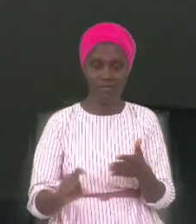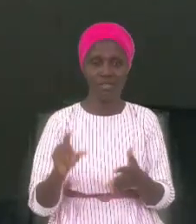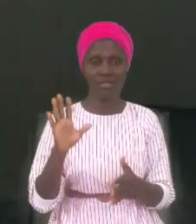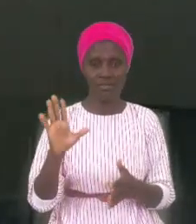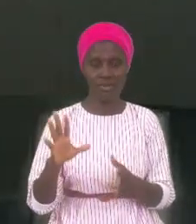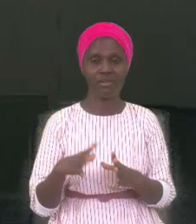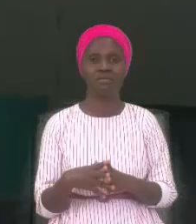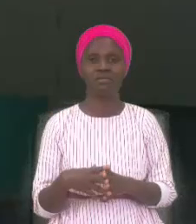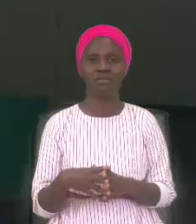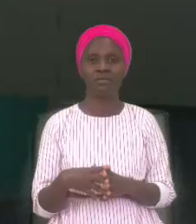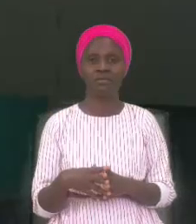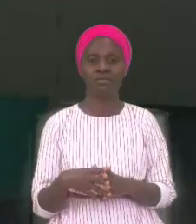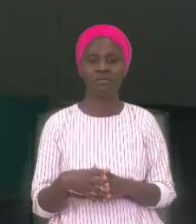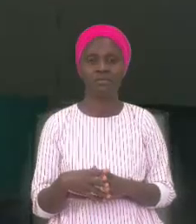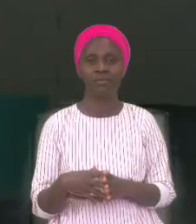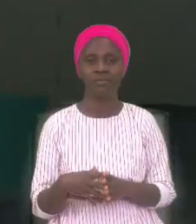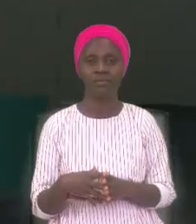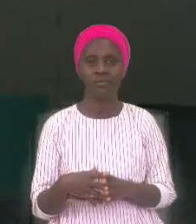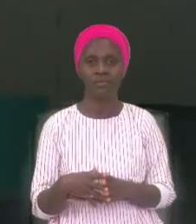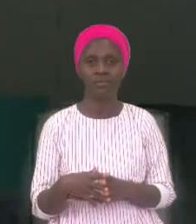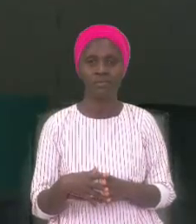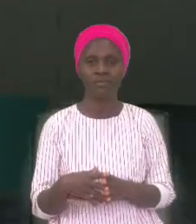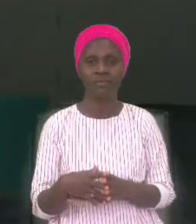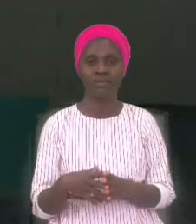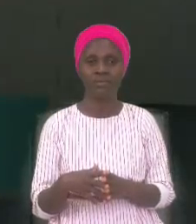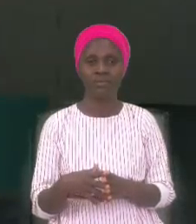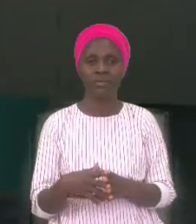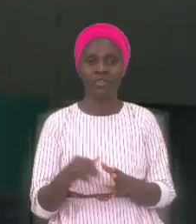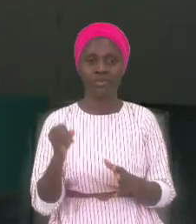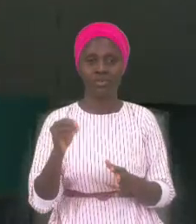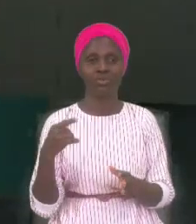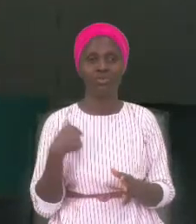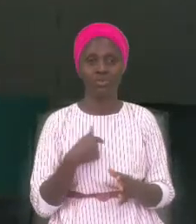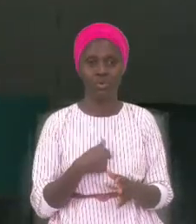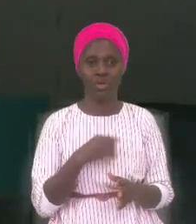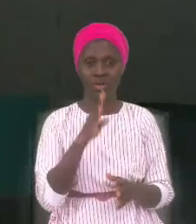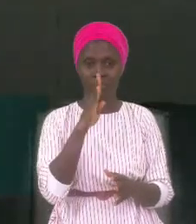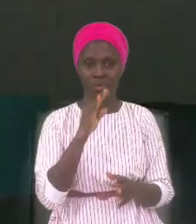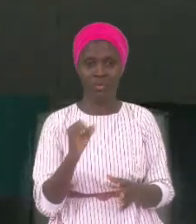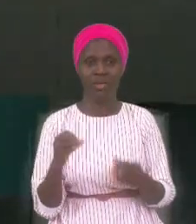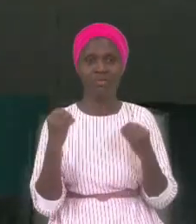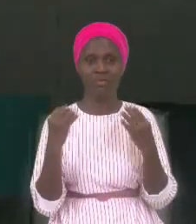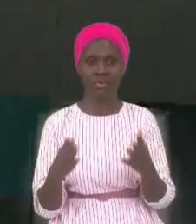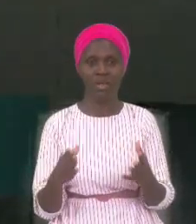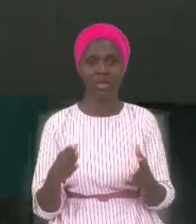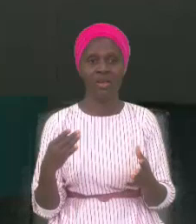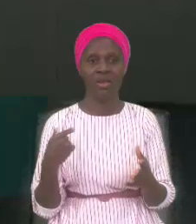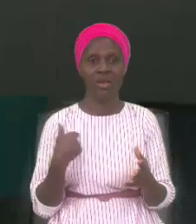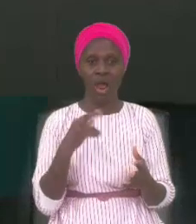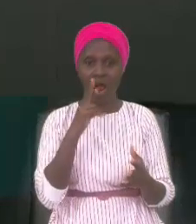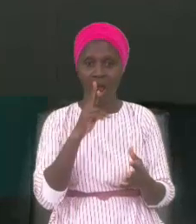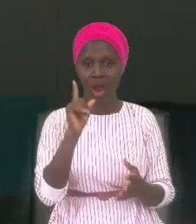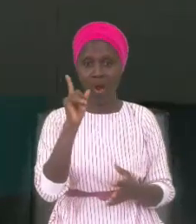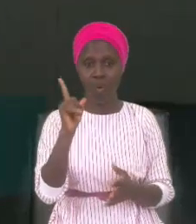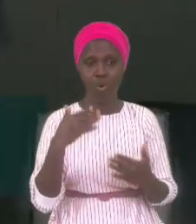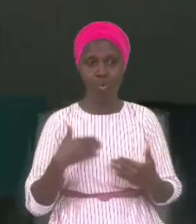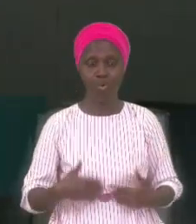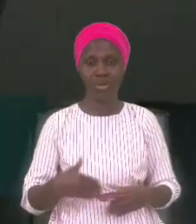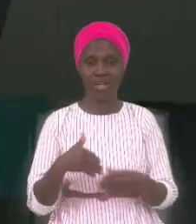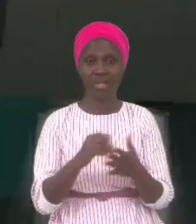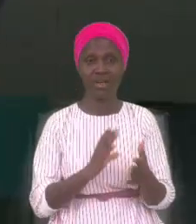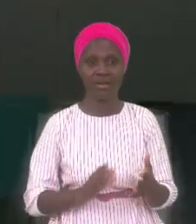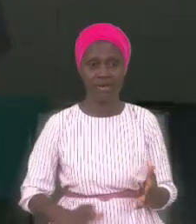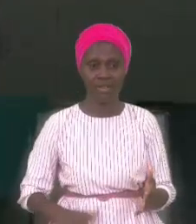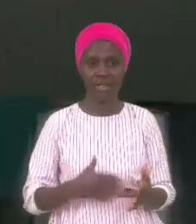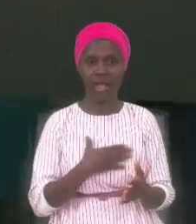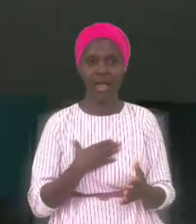chapter 12, reading from verse 5, it says, so we, being many, are one body in Christ. That says